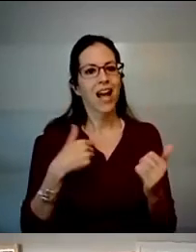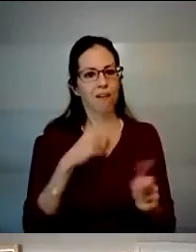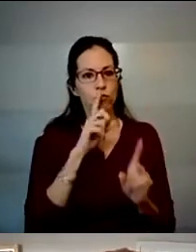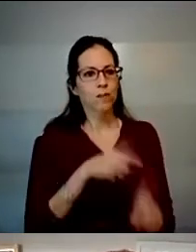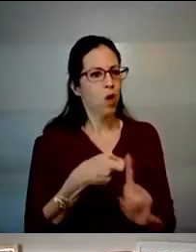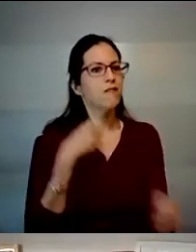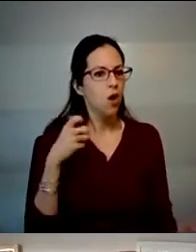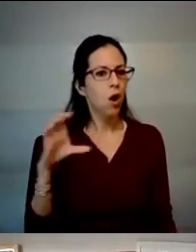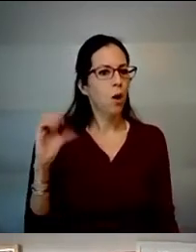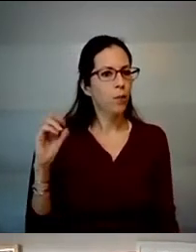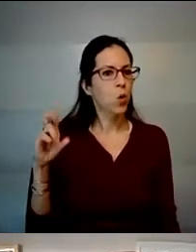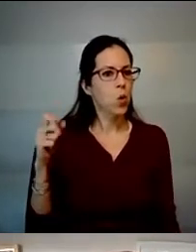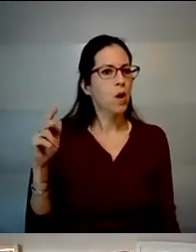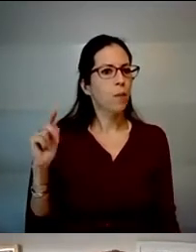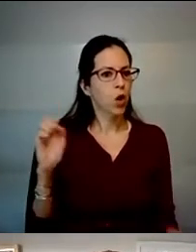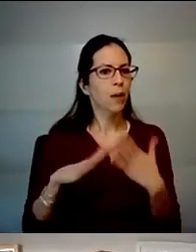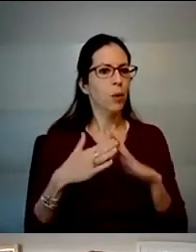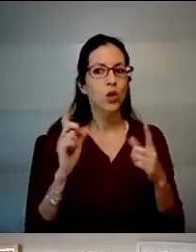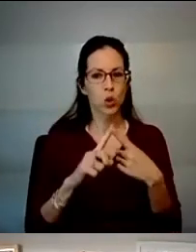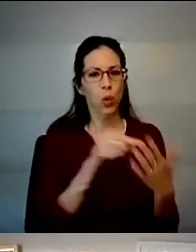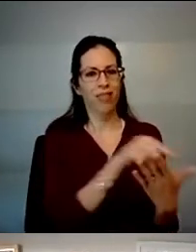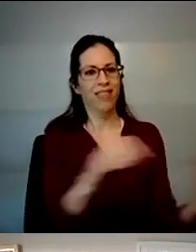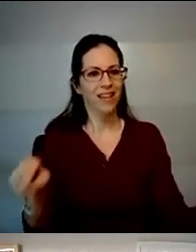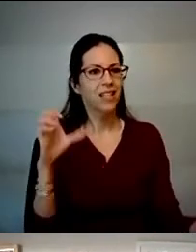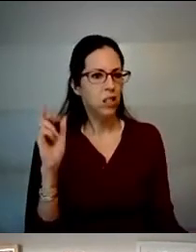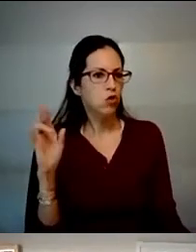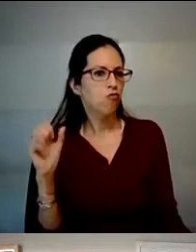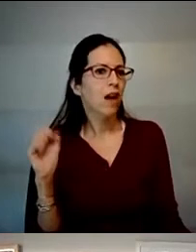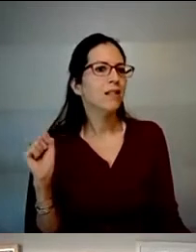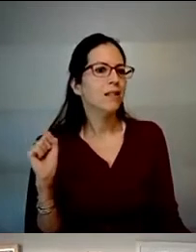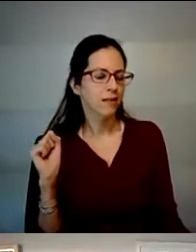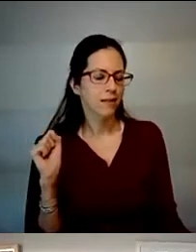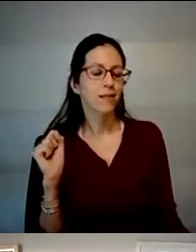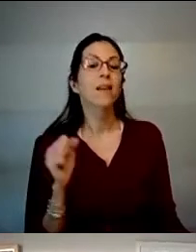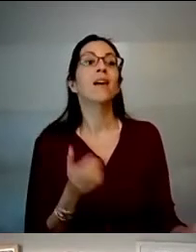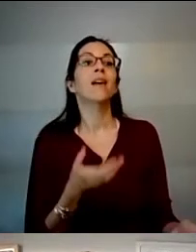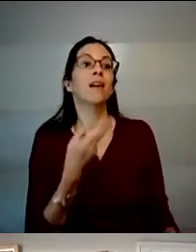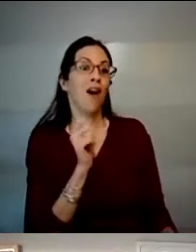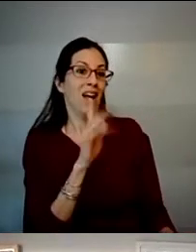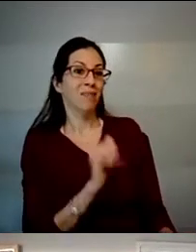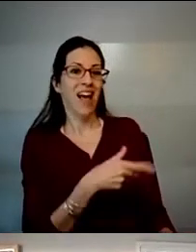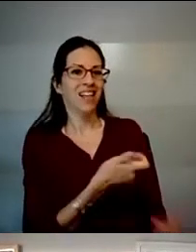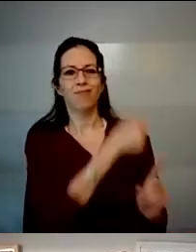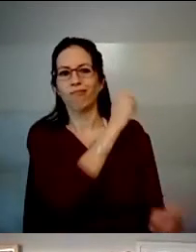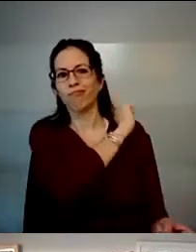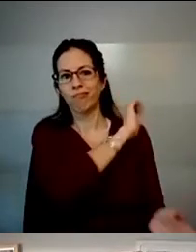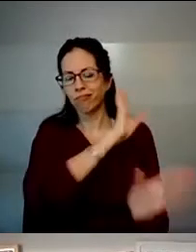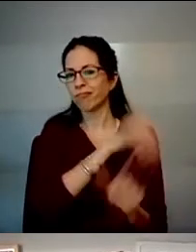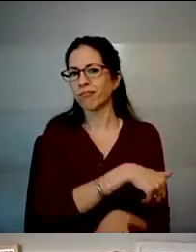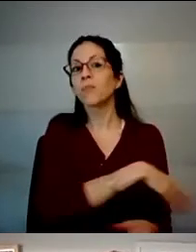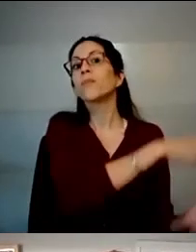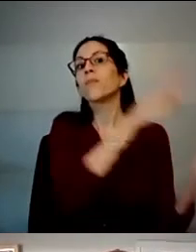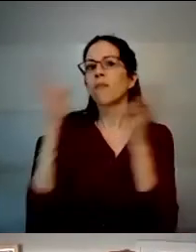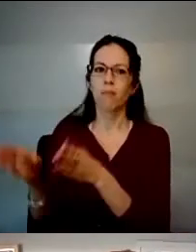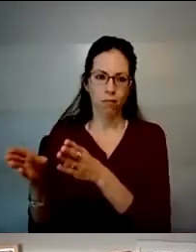community to these crises where they kind of shifted away from hospitality and sort of the more maybe